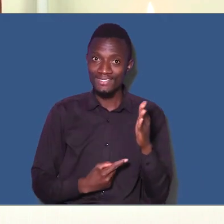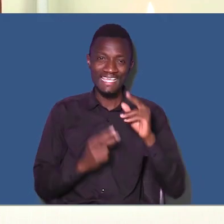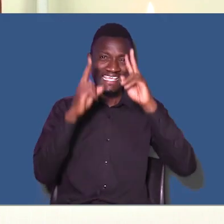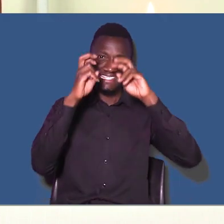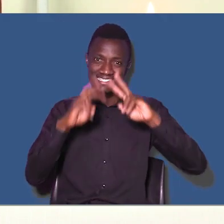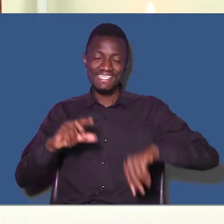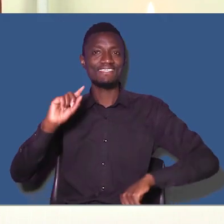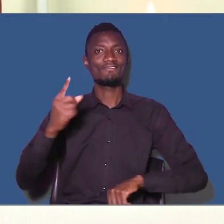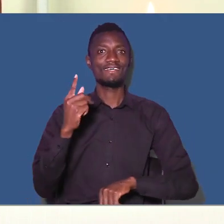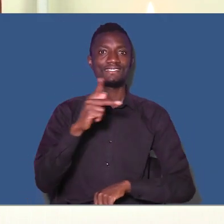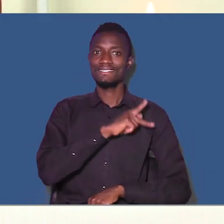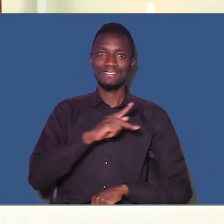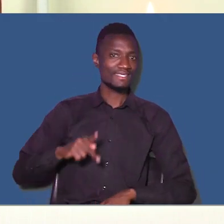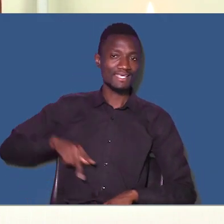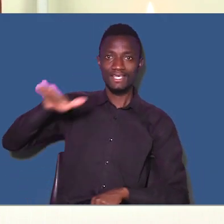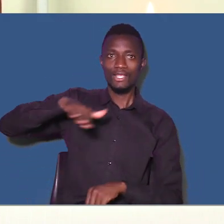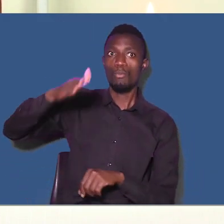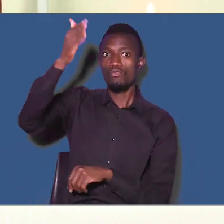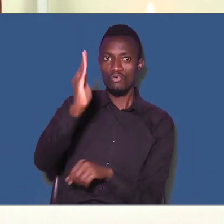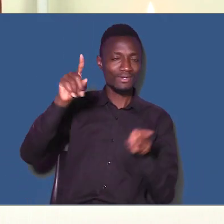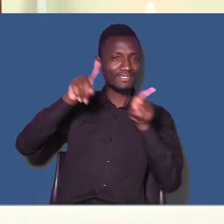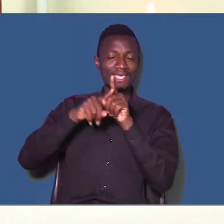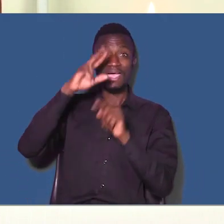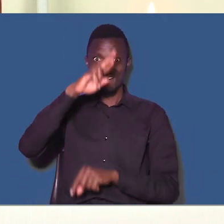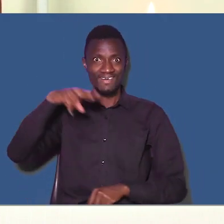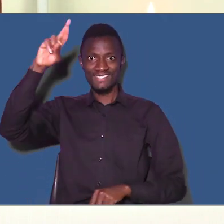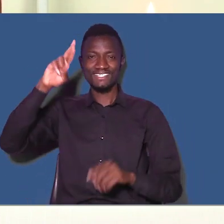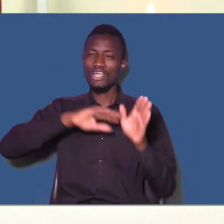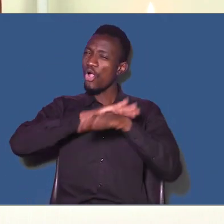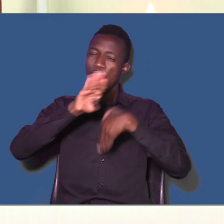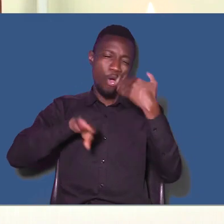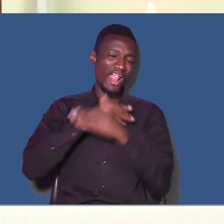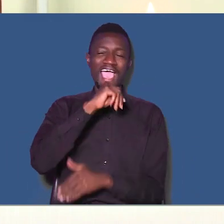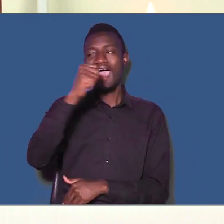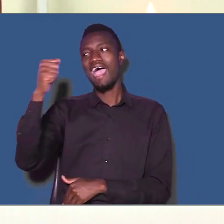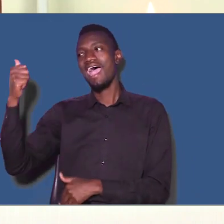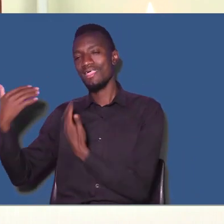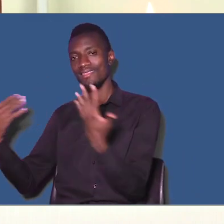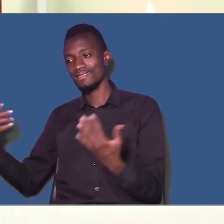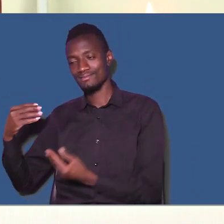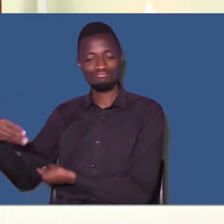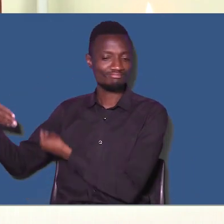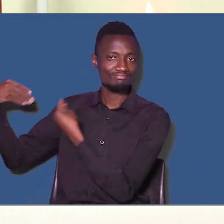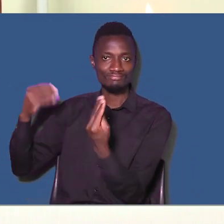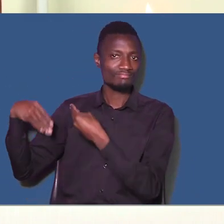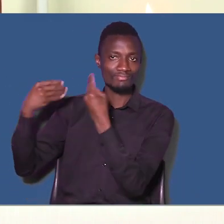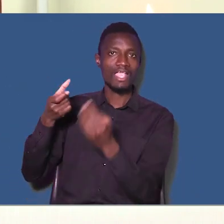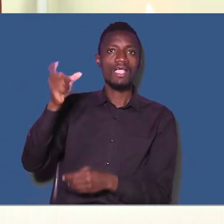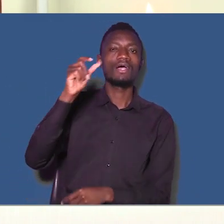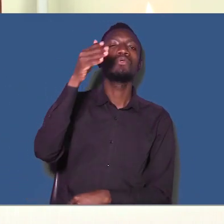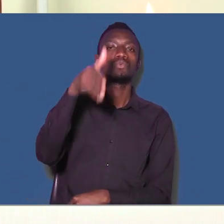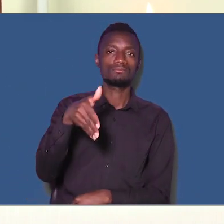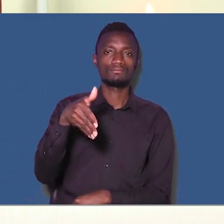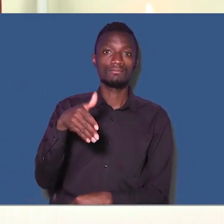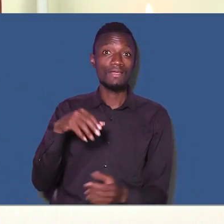things shall be ours. But you should also be content with what God is doing in our lives. And the secret